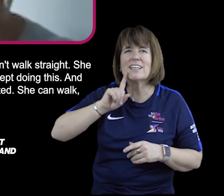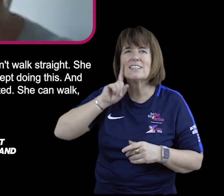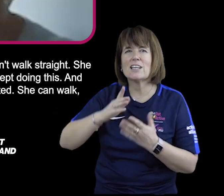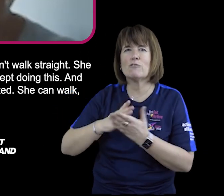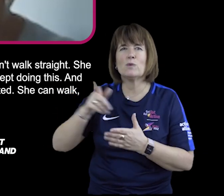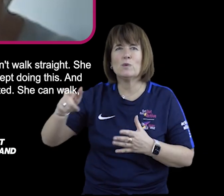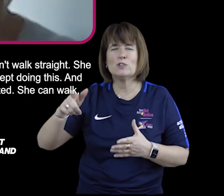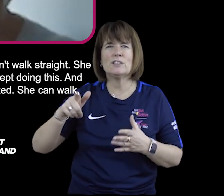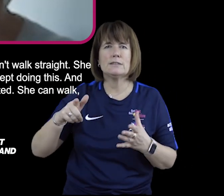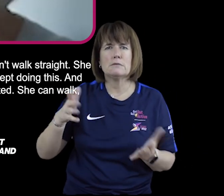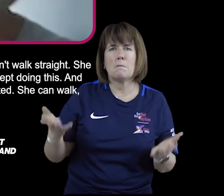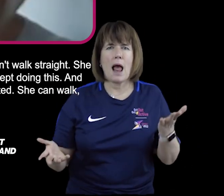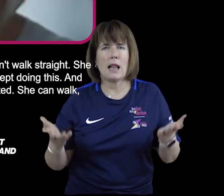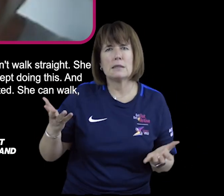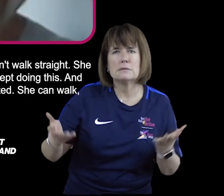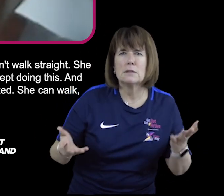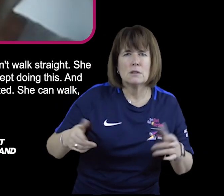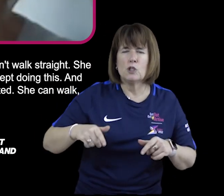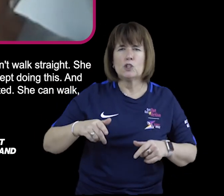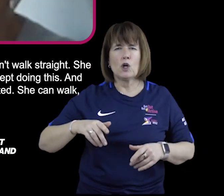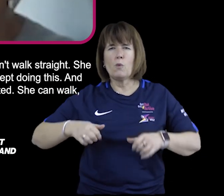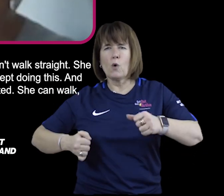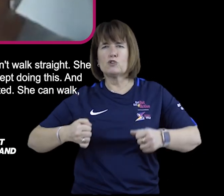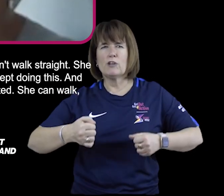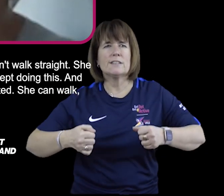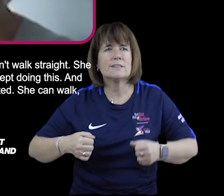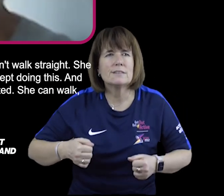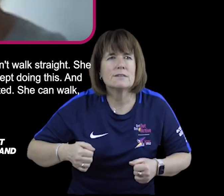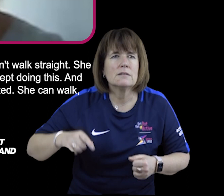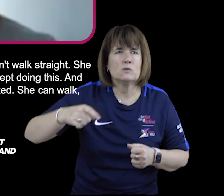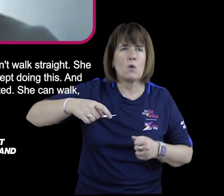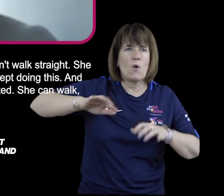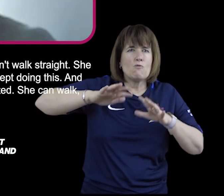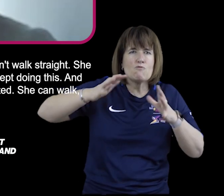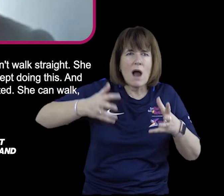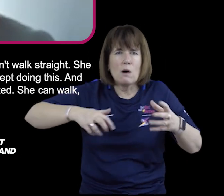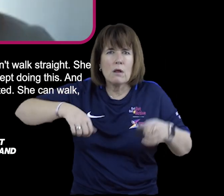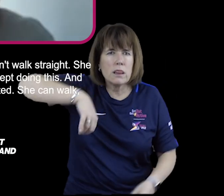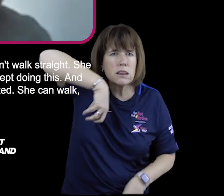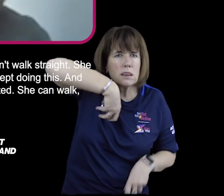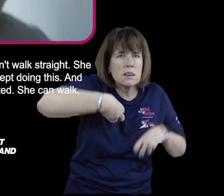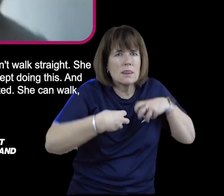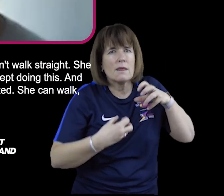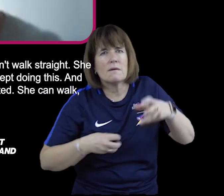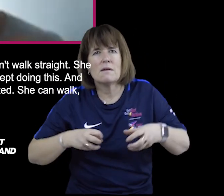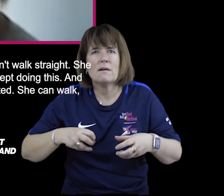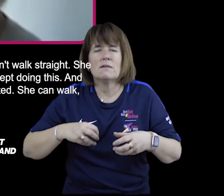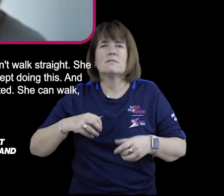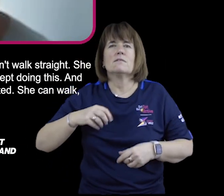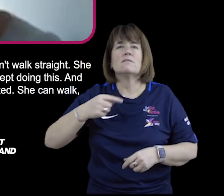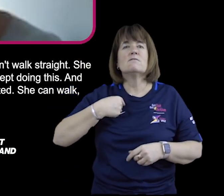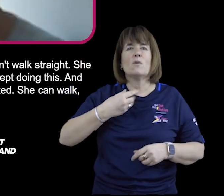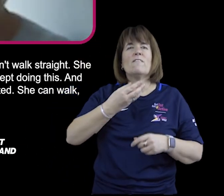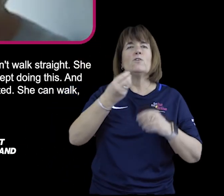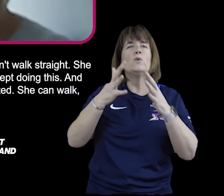that lady, because she was very unbalanced, and she couldn't walk straight. She was all rounded